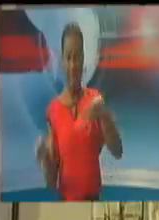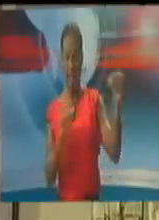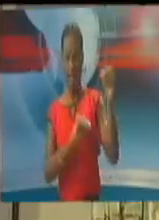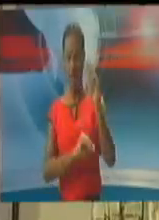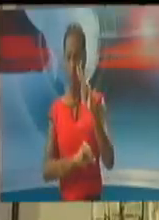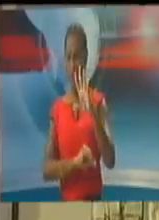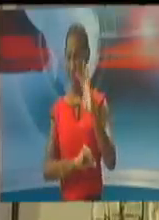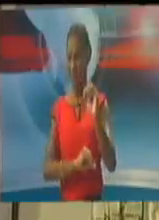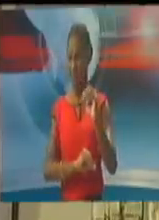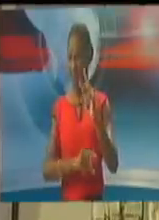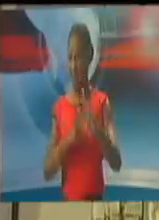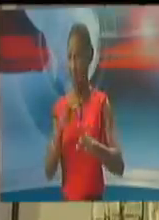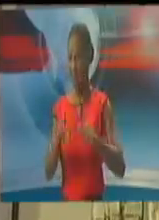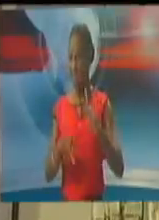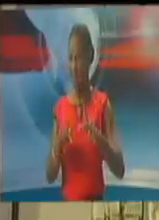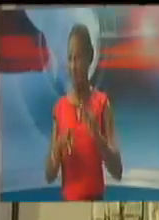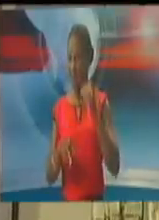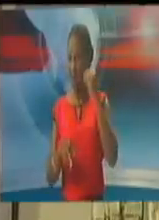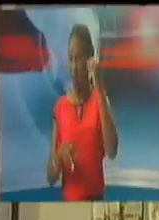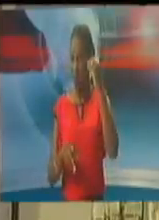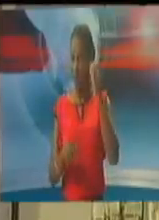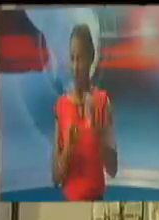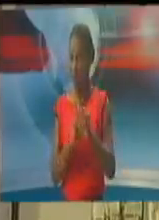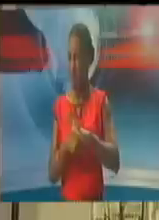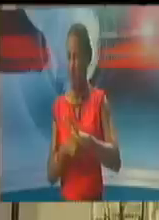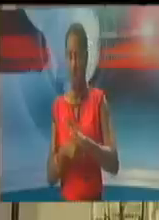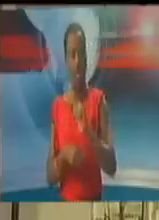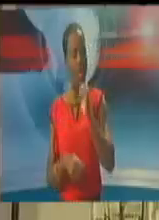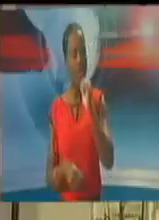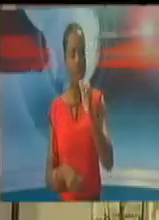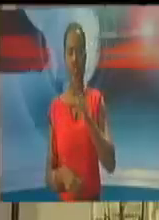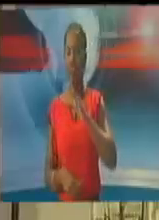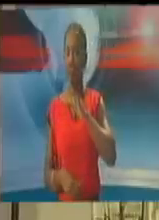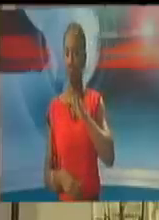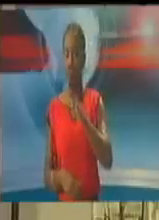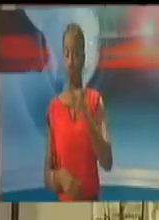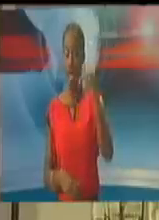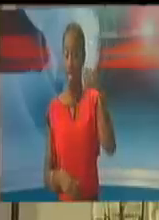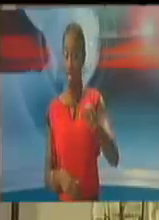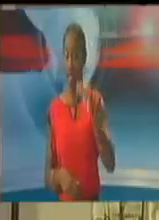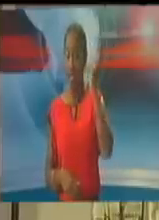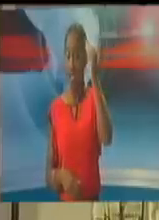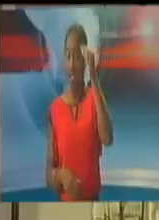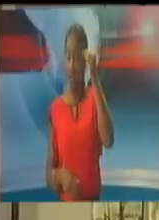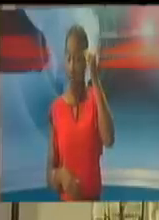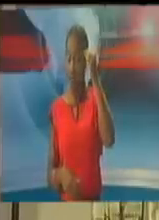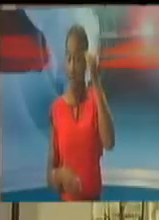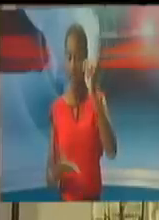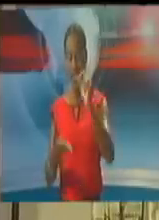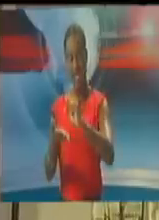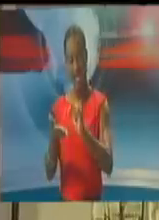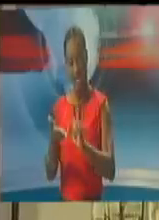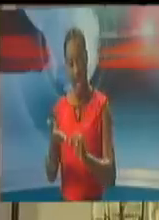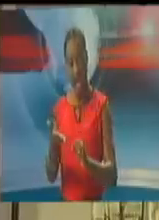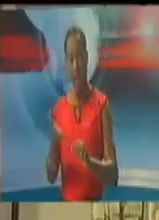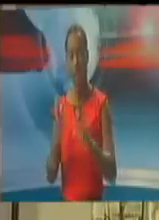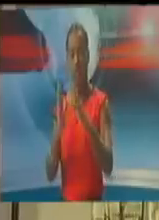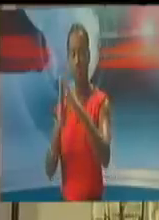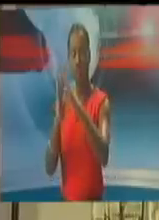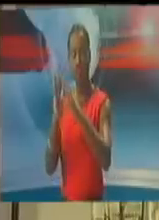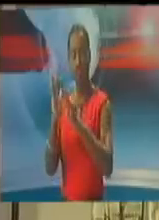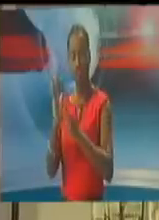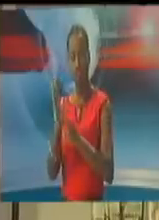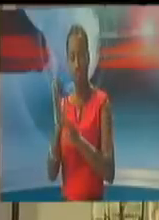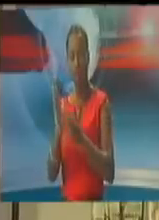of COVID. That is not correct. This government signed off on a decentralizing policy